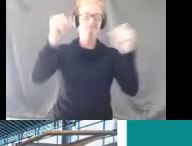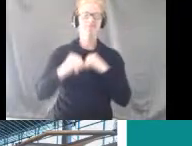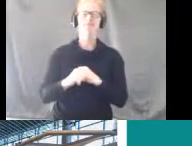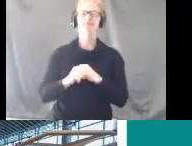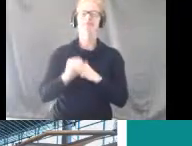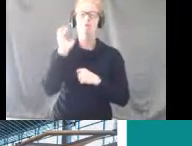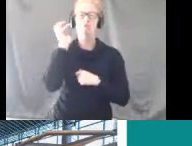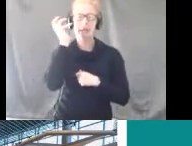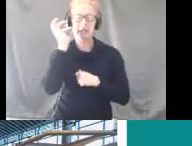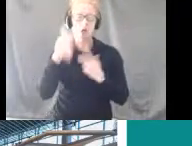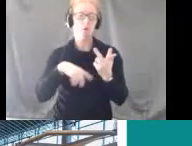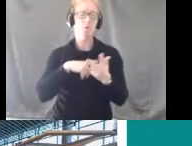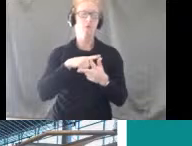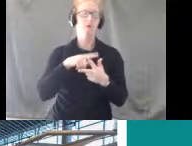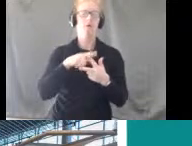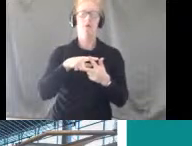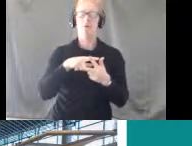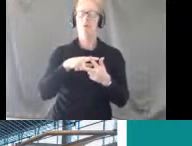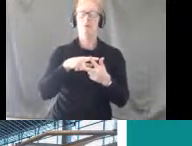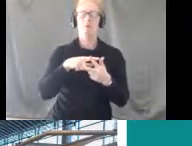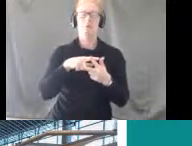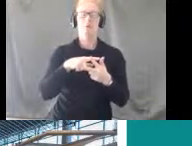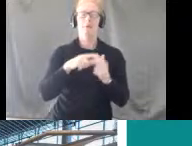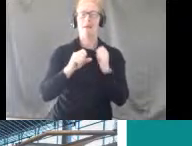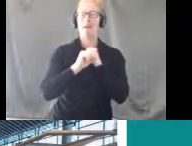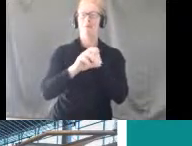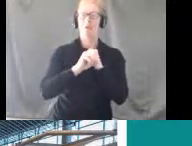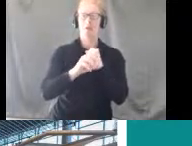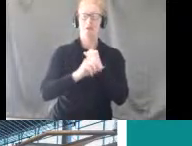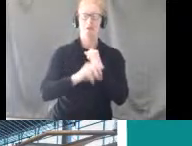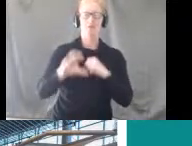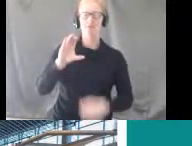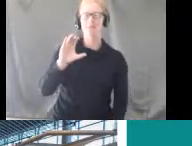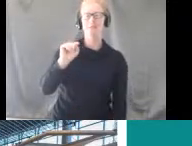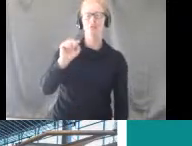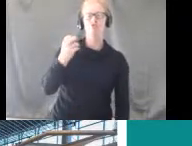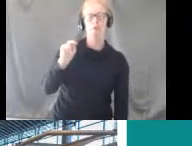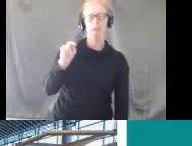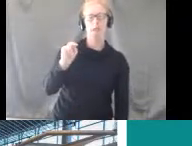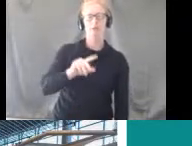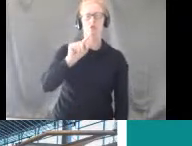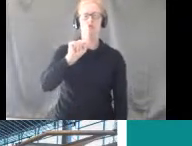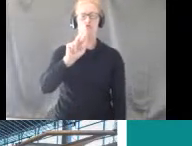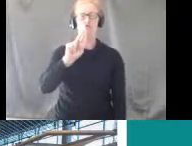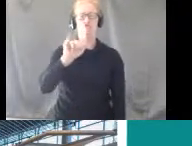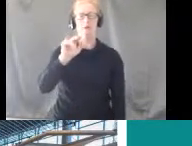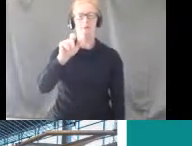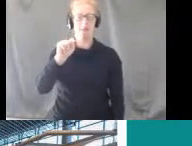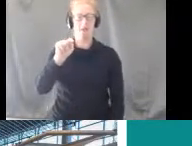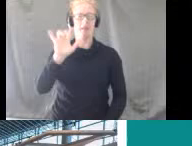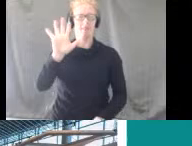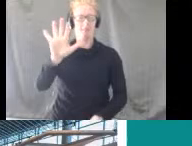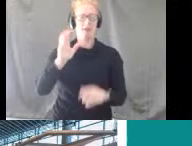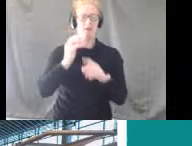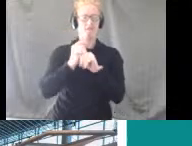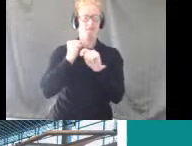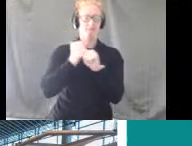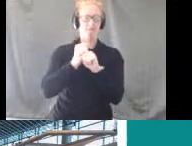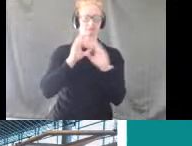stations, and we had also advertisements on C-Tran and TriMet vehicles, and we had 1